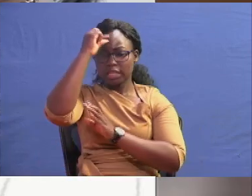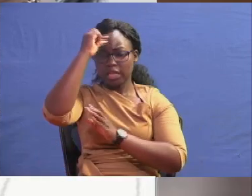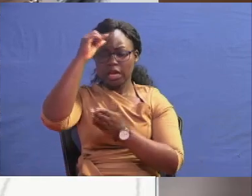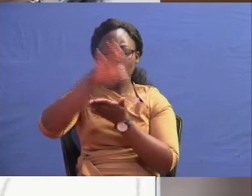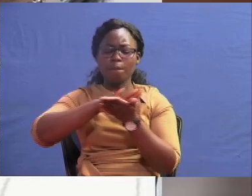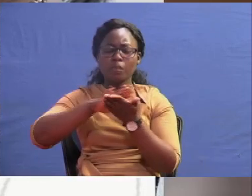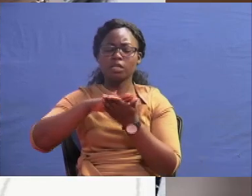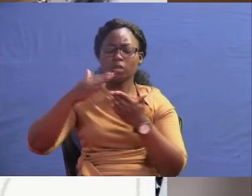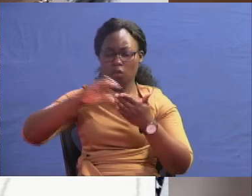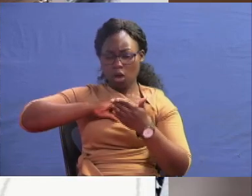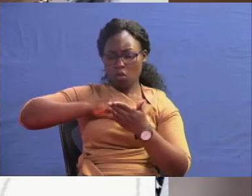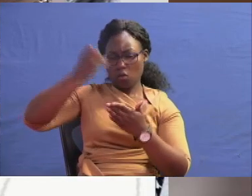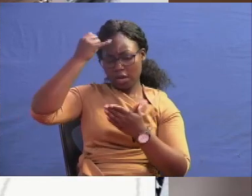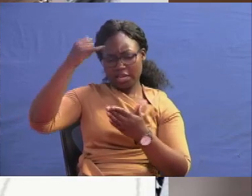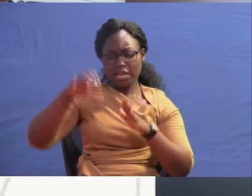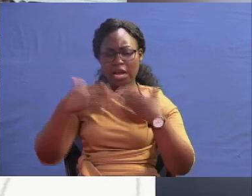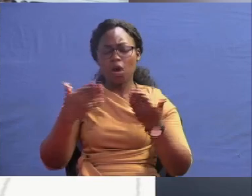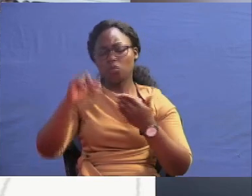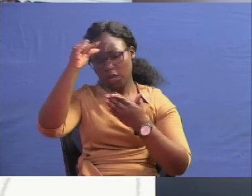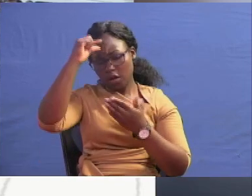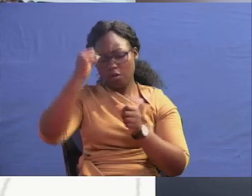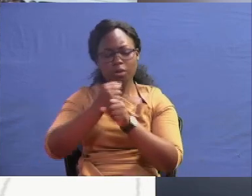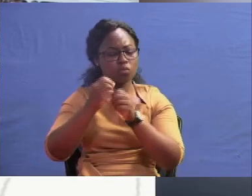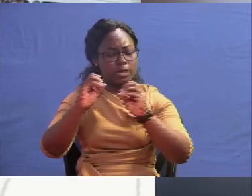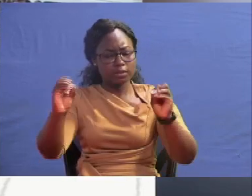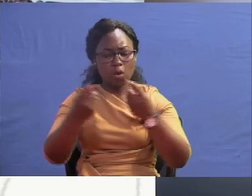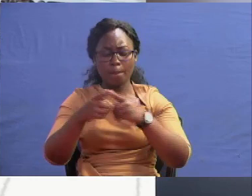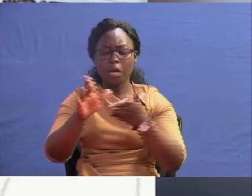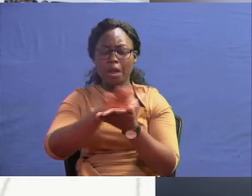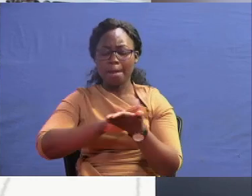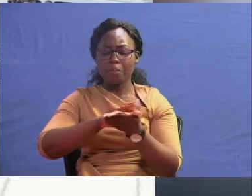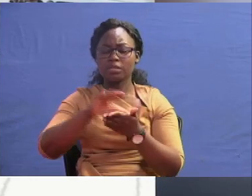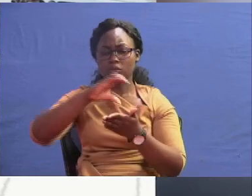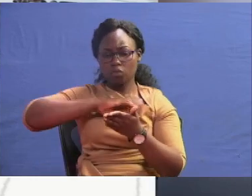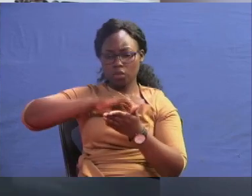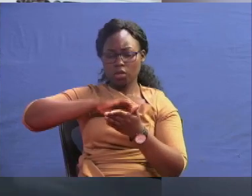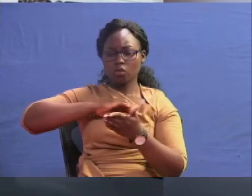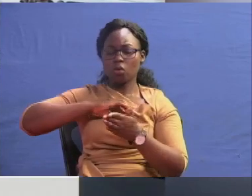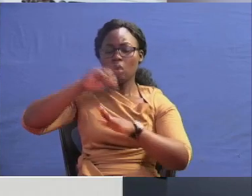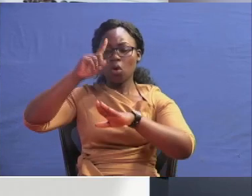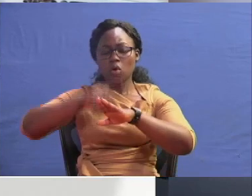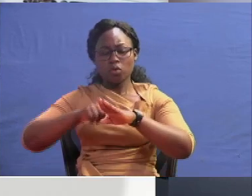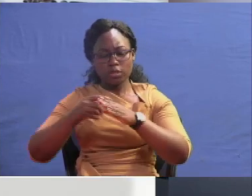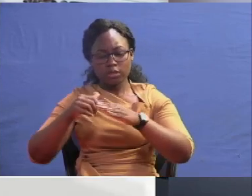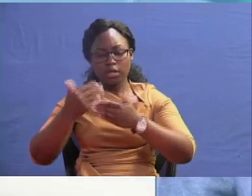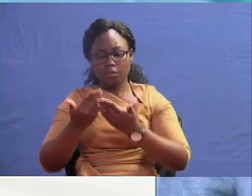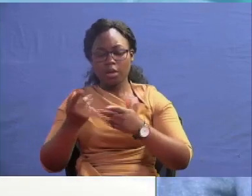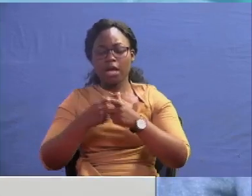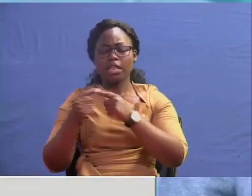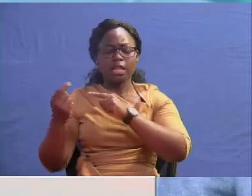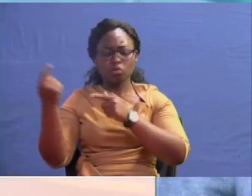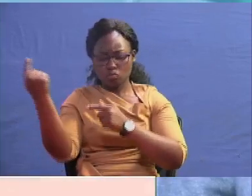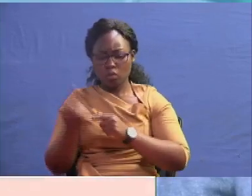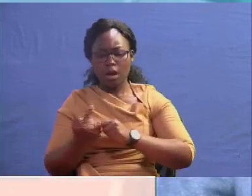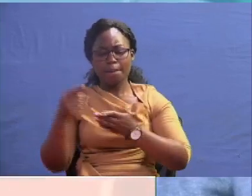our own idea of how a government should operate. We push them based on their own time frames. So then to come back again and